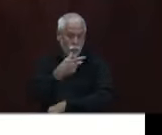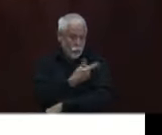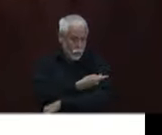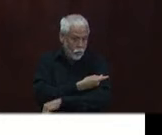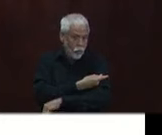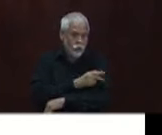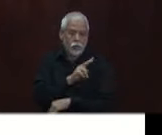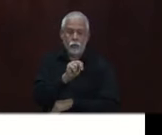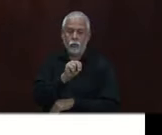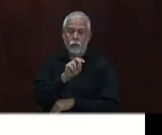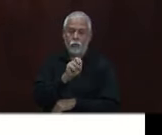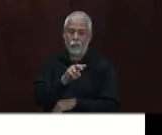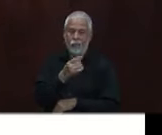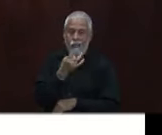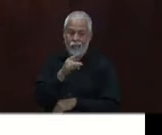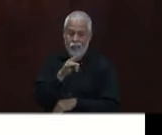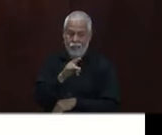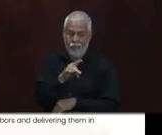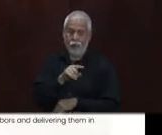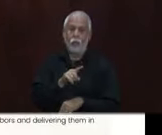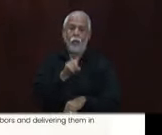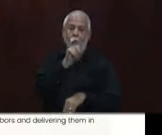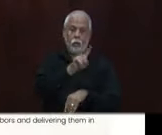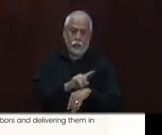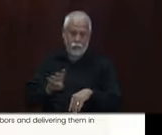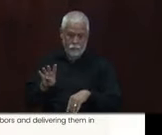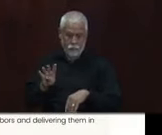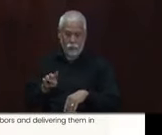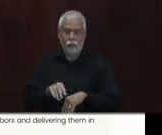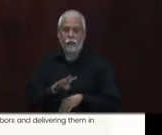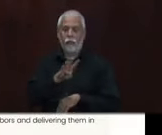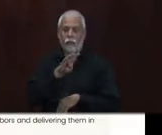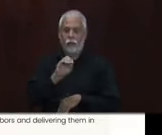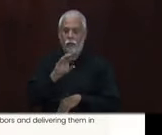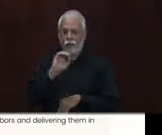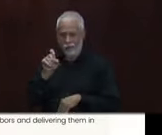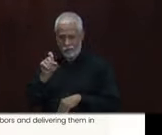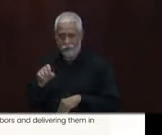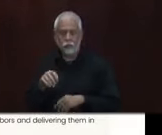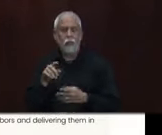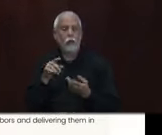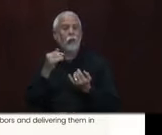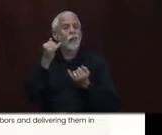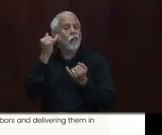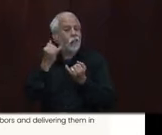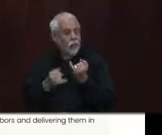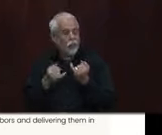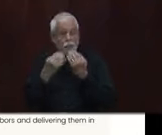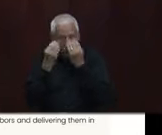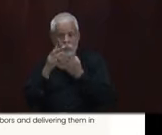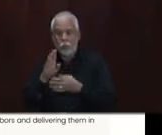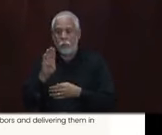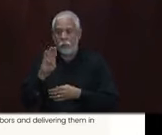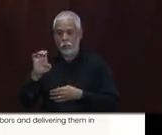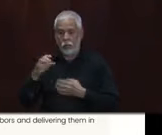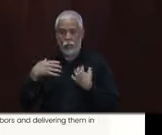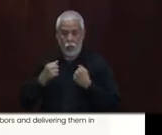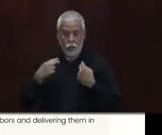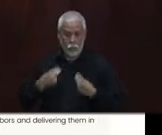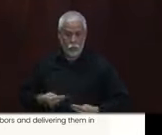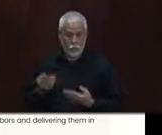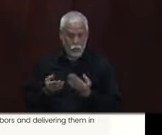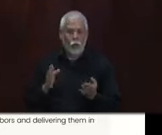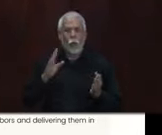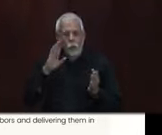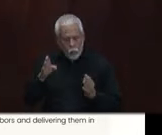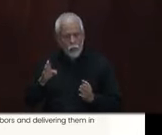1 to 4 at 40 Cox. And lastly, I just want to say that Buncombe County Health and Human Services will be